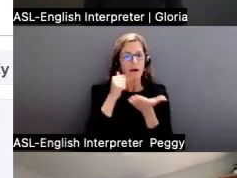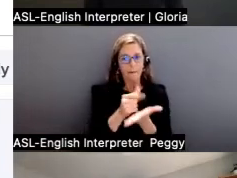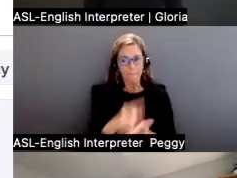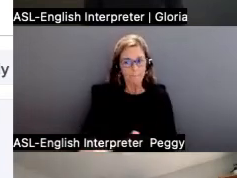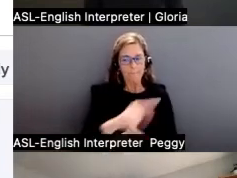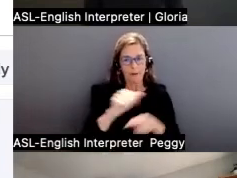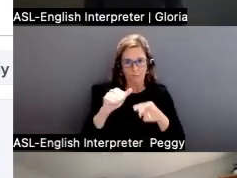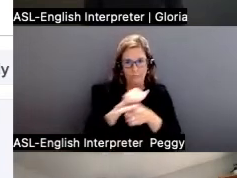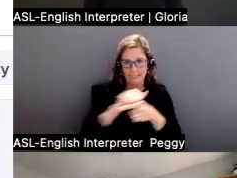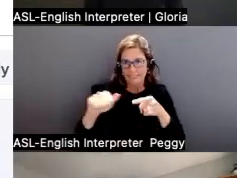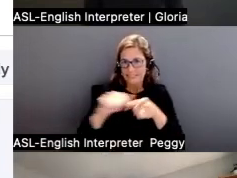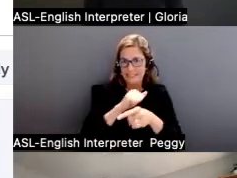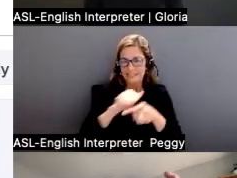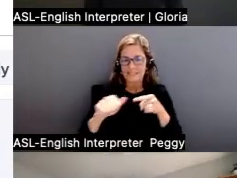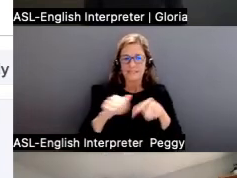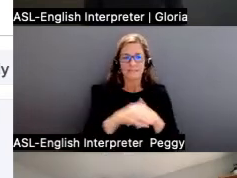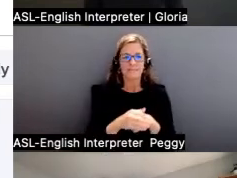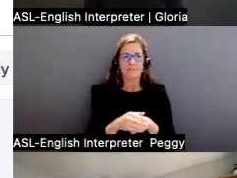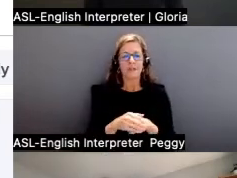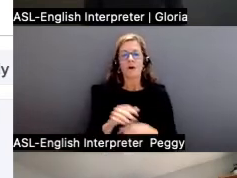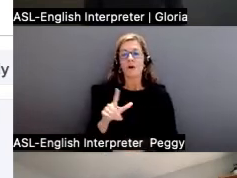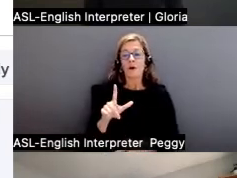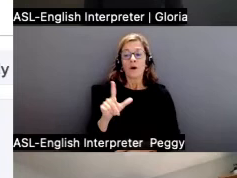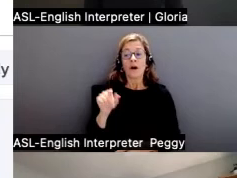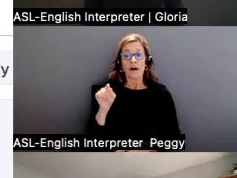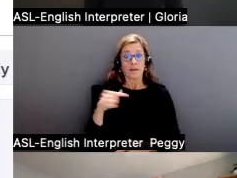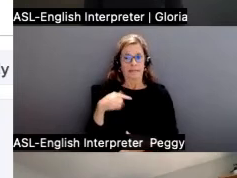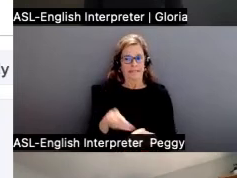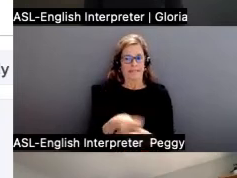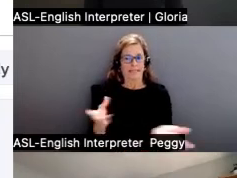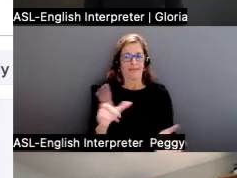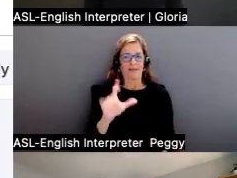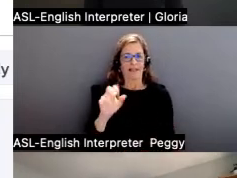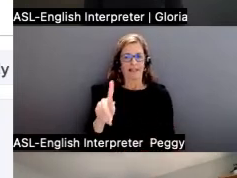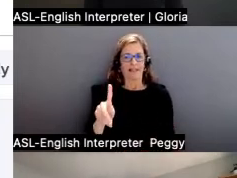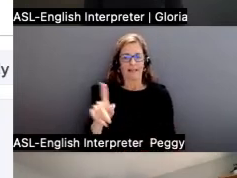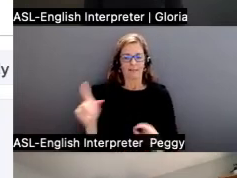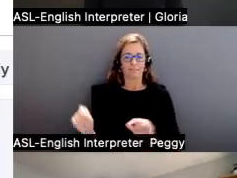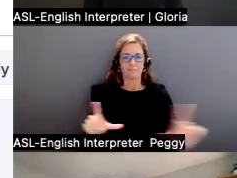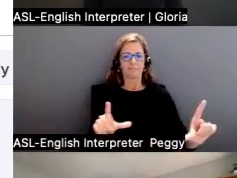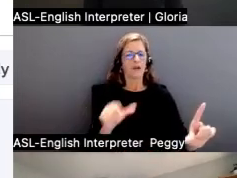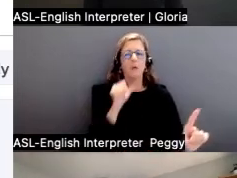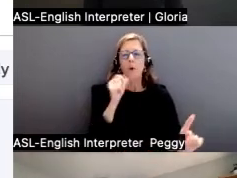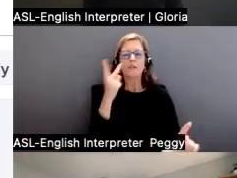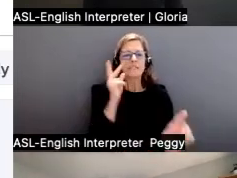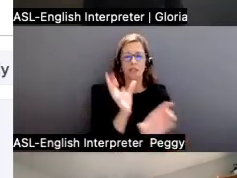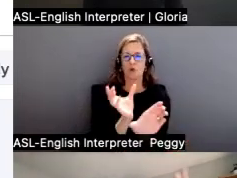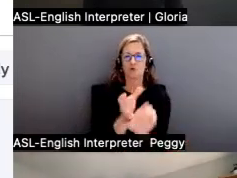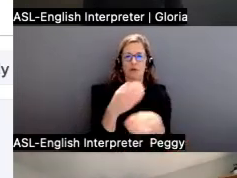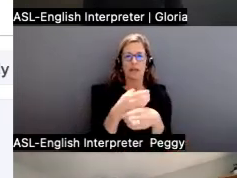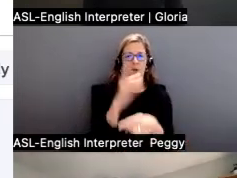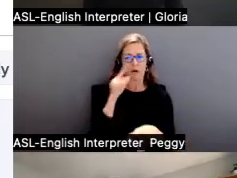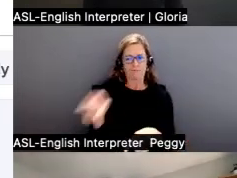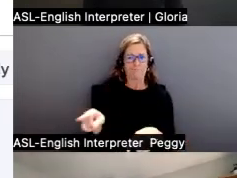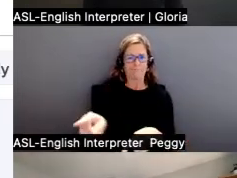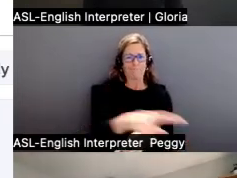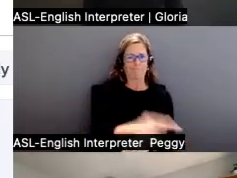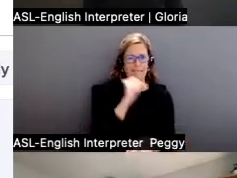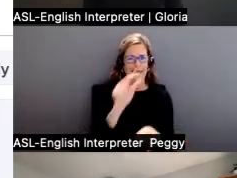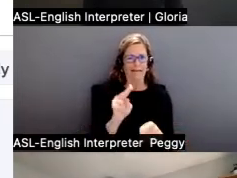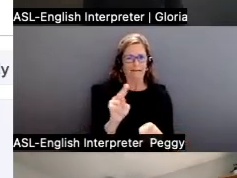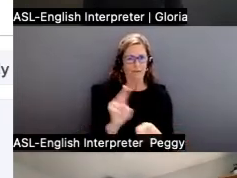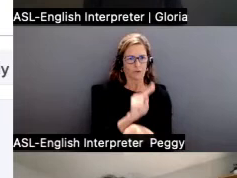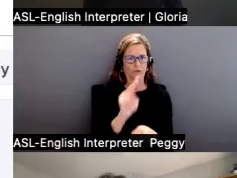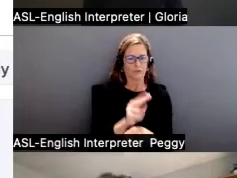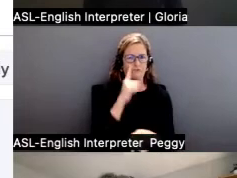this case, this was just a link that they came to. They will not see the create option because they're not the developer. But as a teacher, I can send